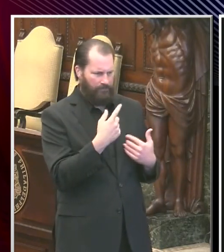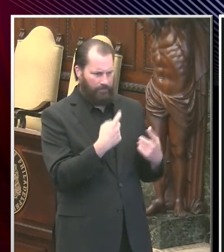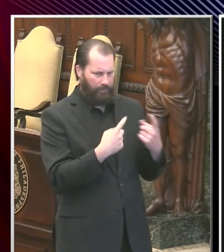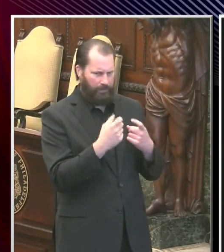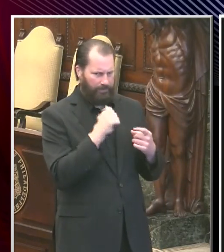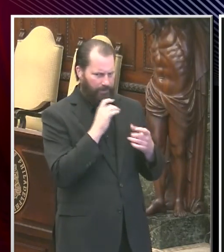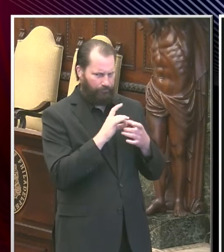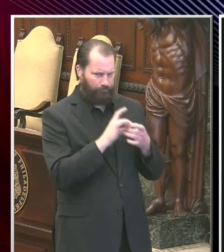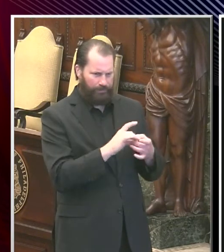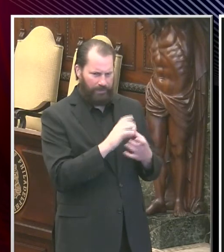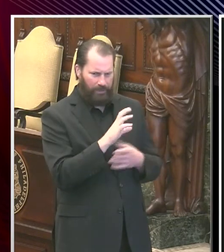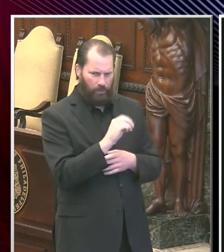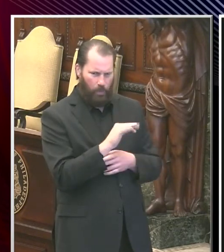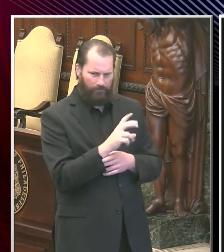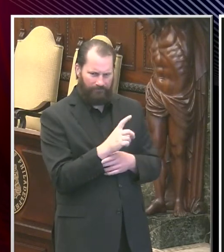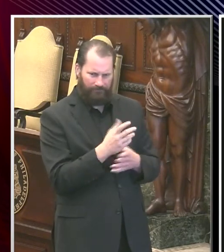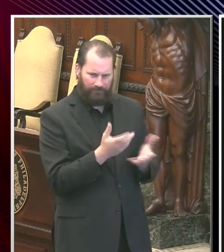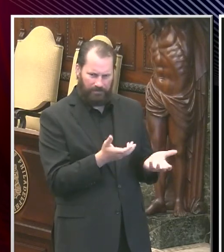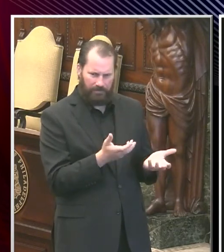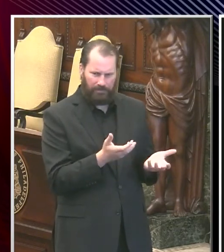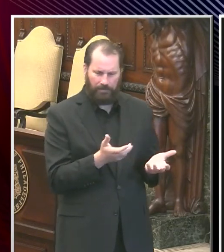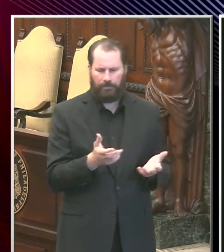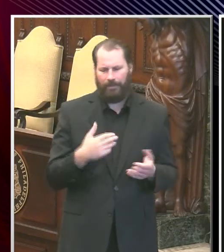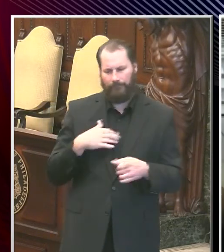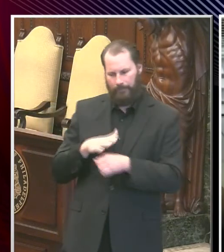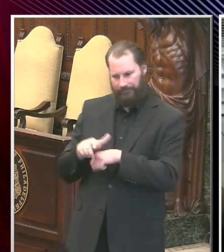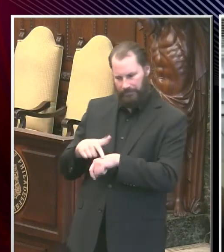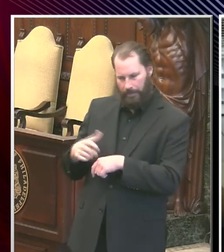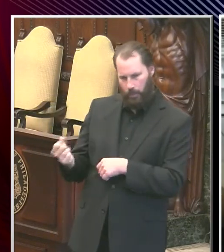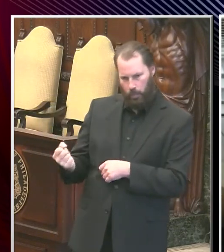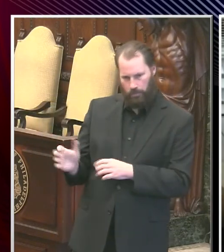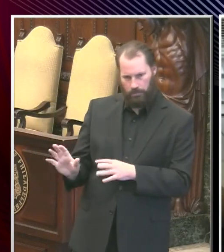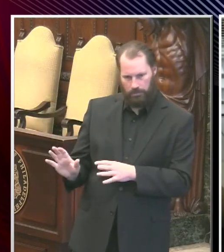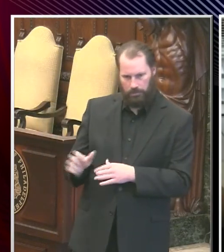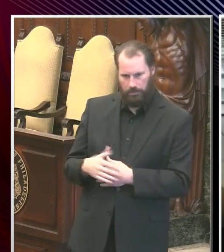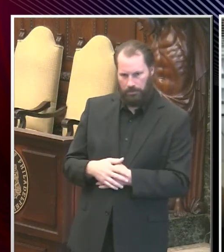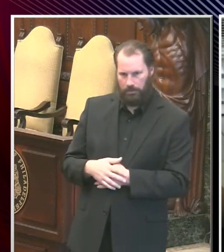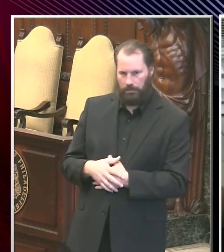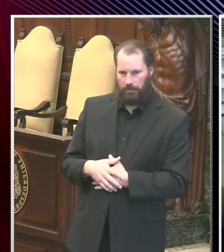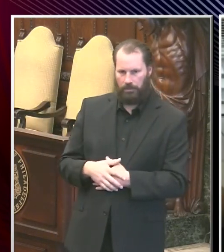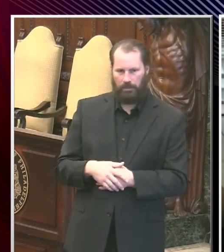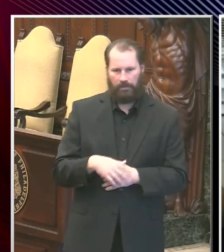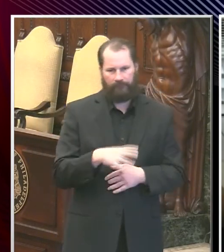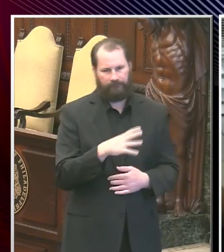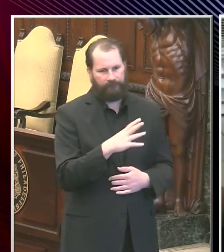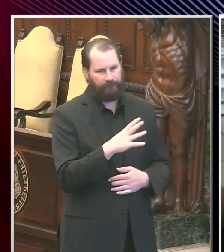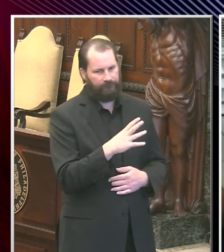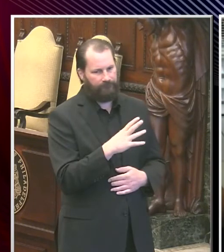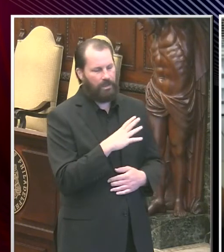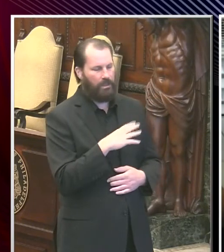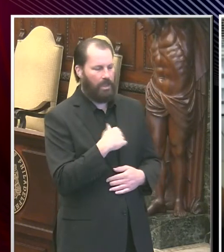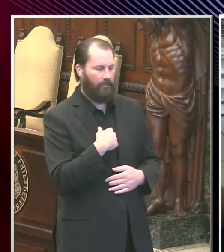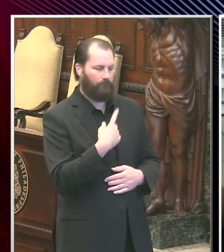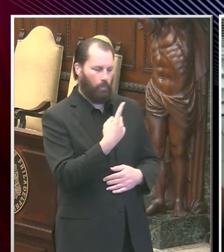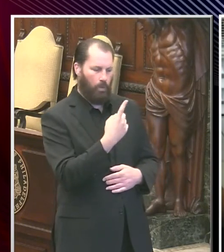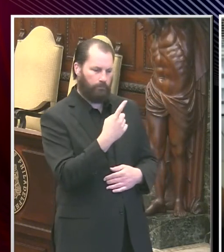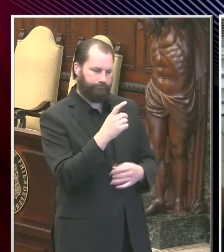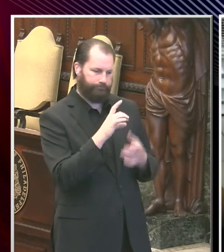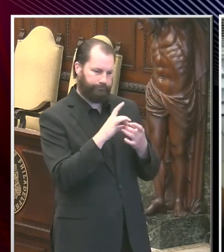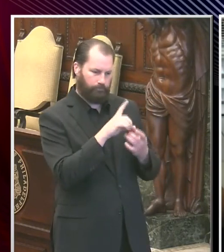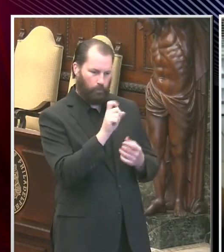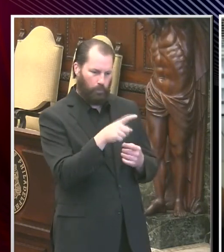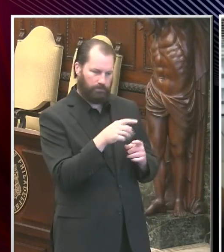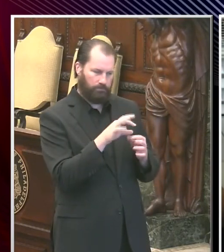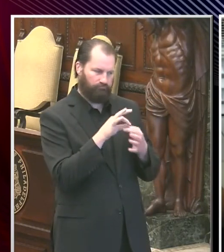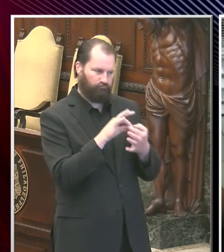have time. So I want to make sure we get in questions on the. All right, then I do have one more COVID question. Heat on I know that